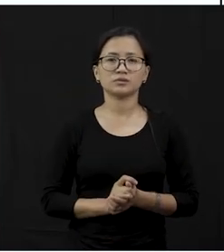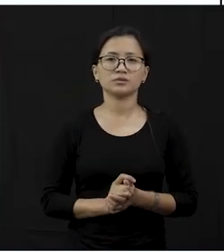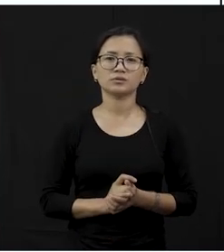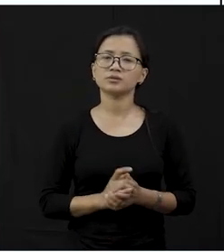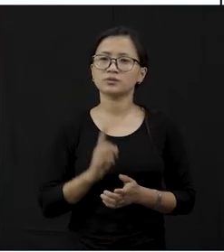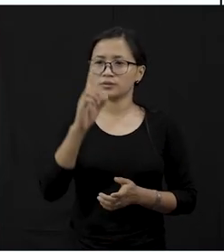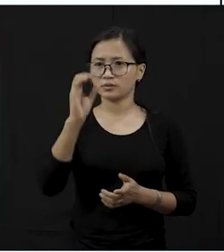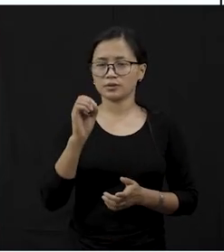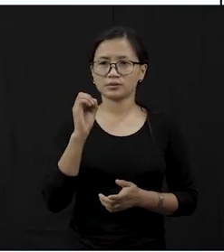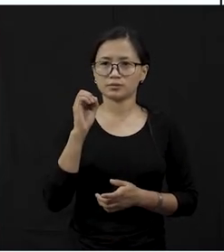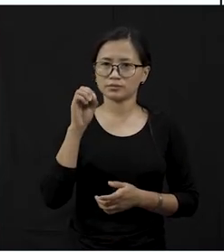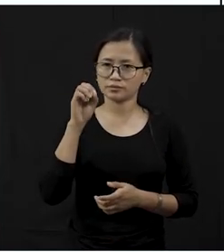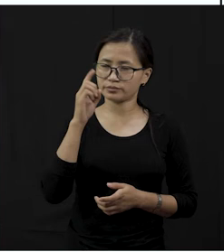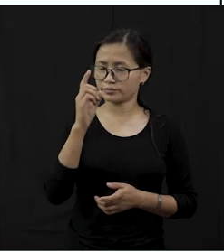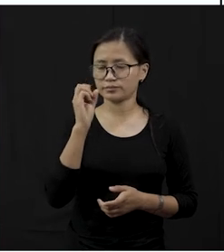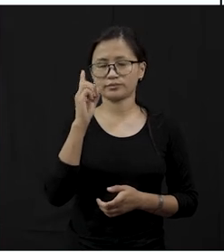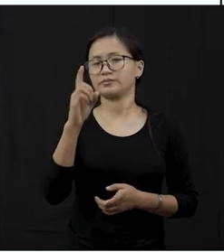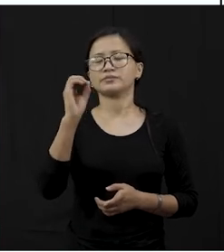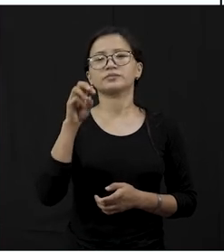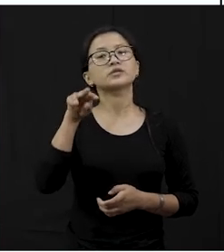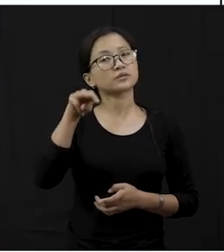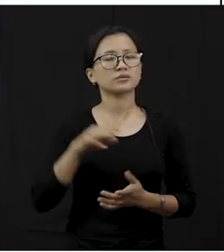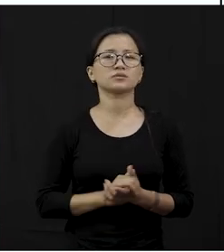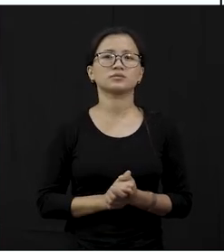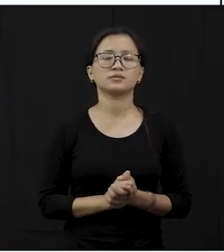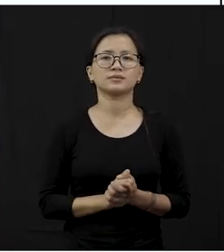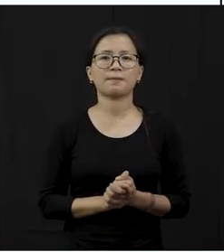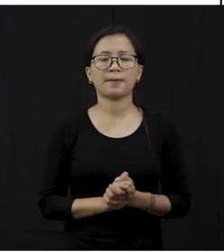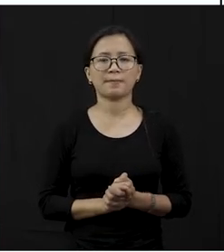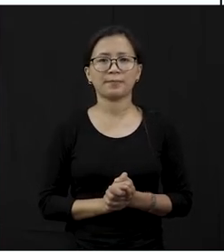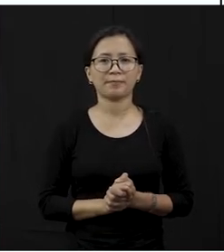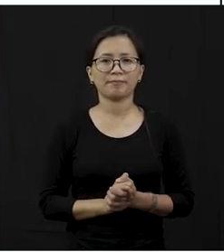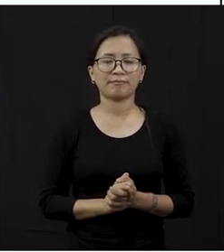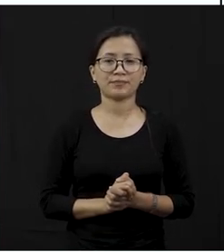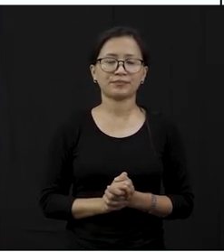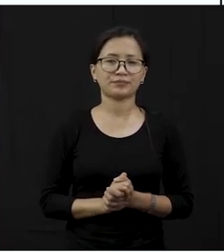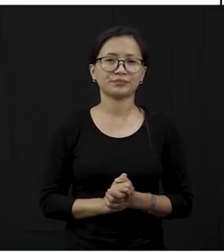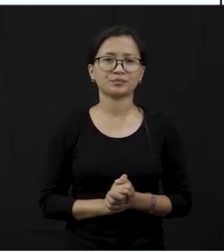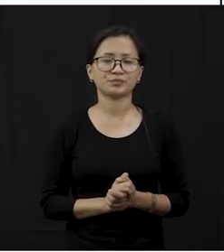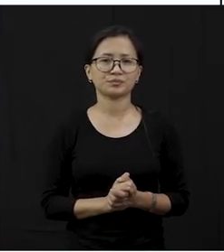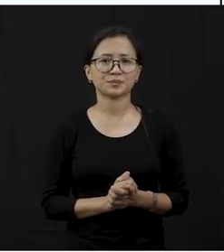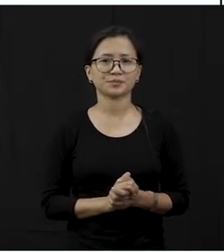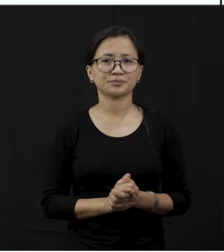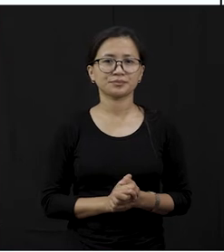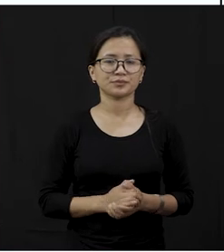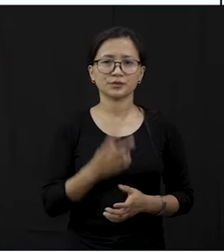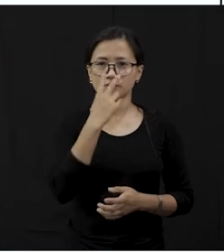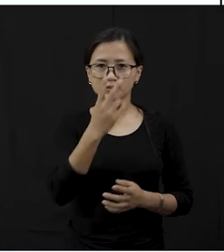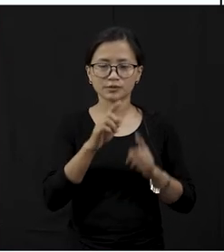ten thousands denoted by DDH. D for ten and DH for thousands. So